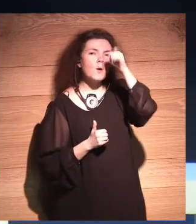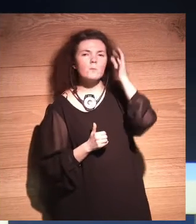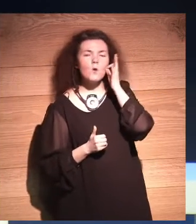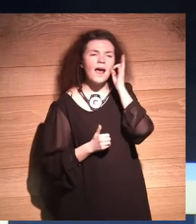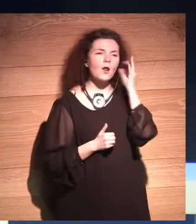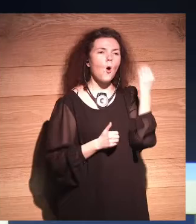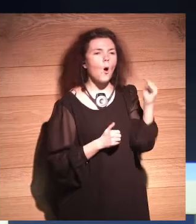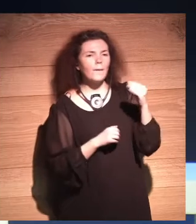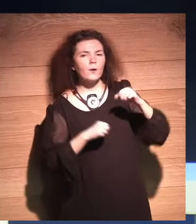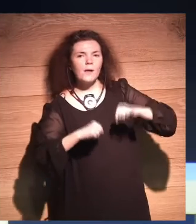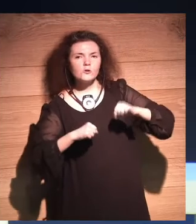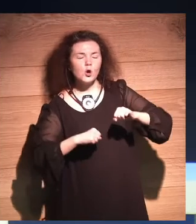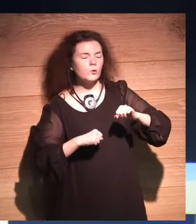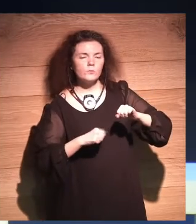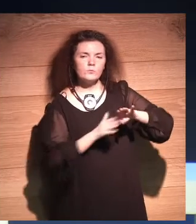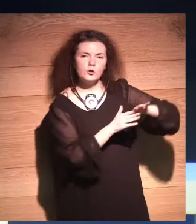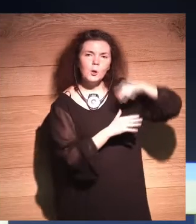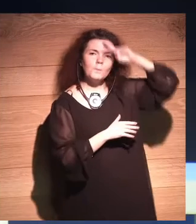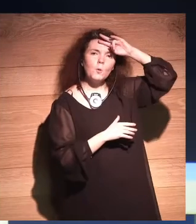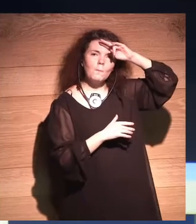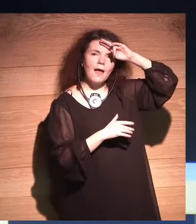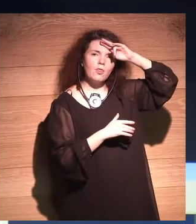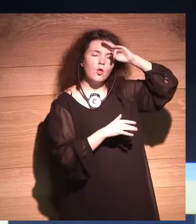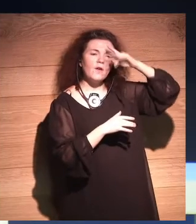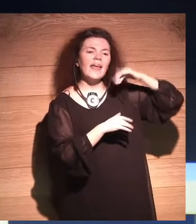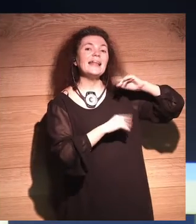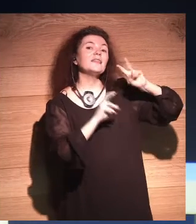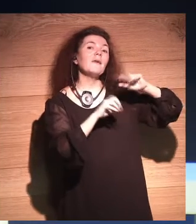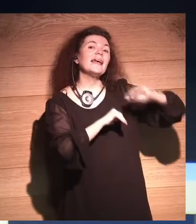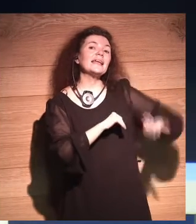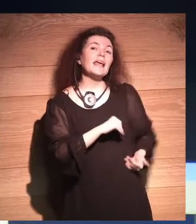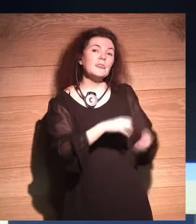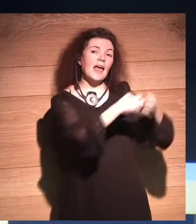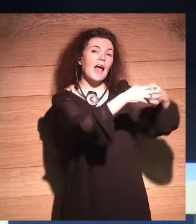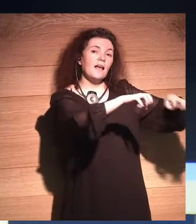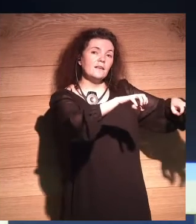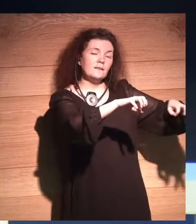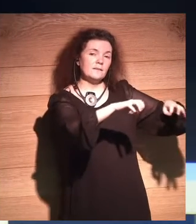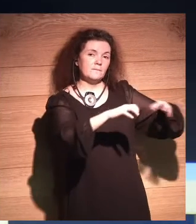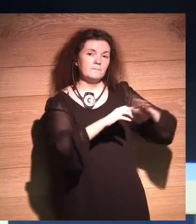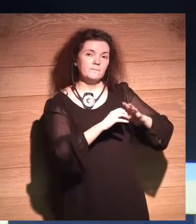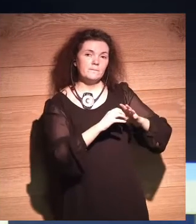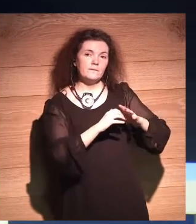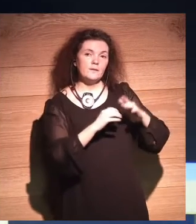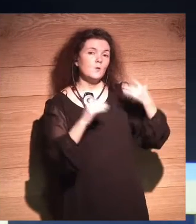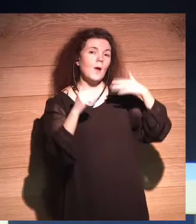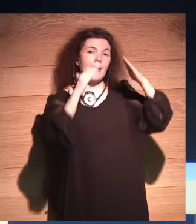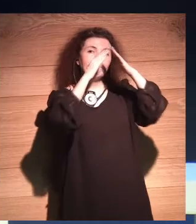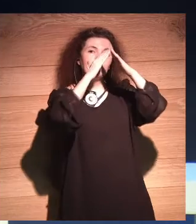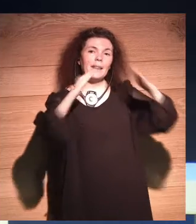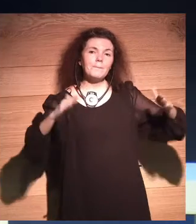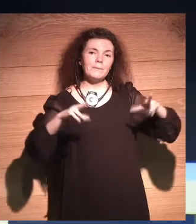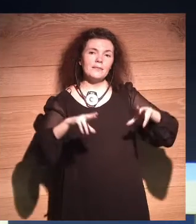those people who are at the bottom of the social pyramid to actually have the opportunity to participate in many